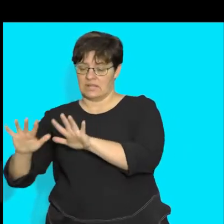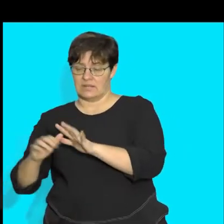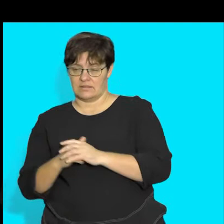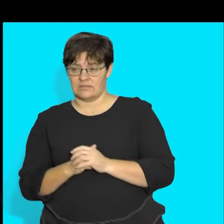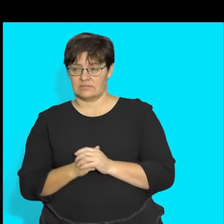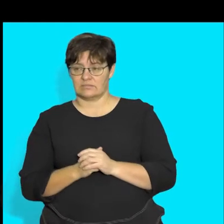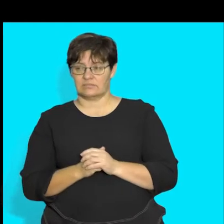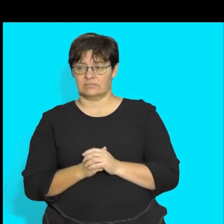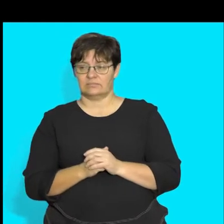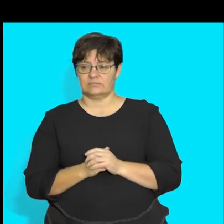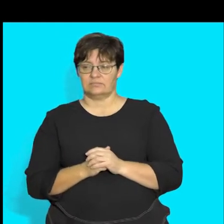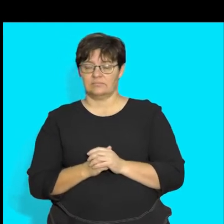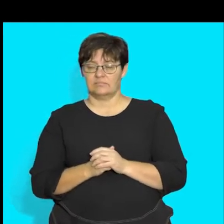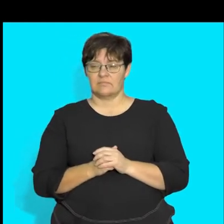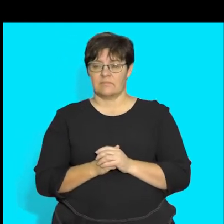to 10.